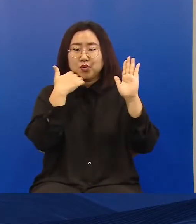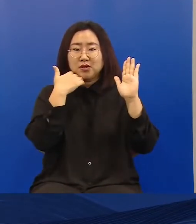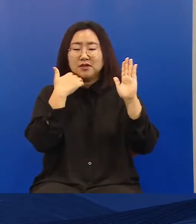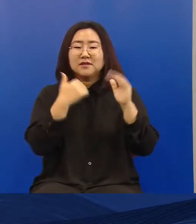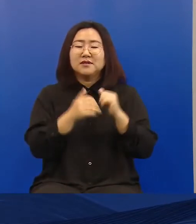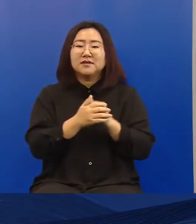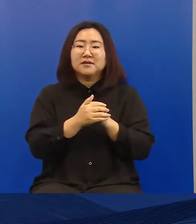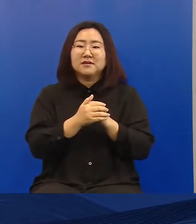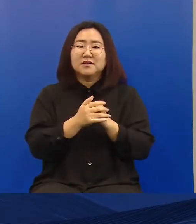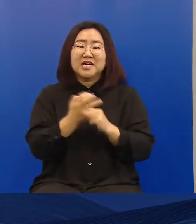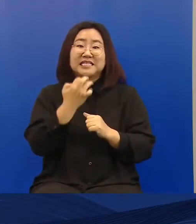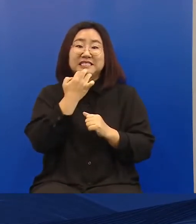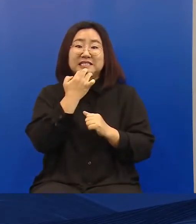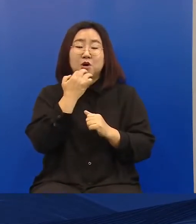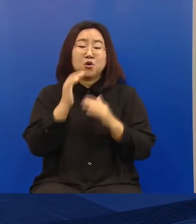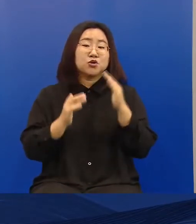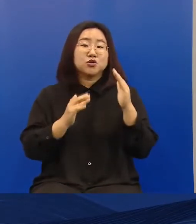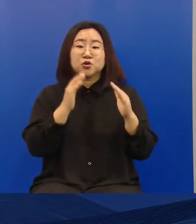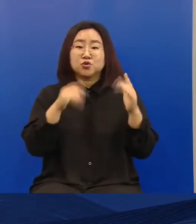out.